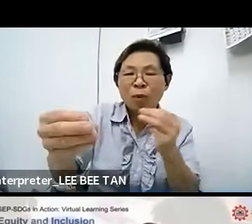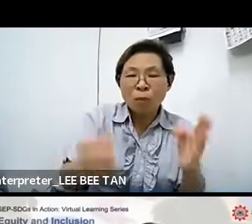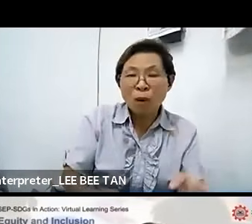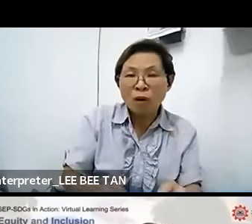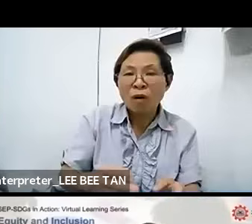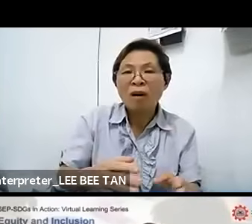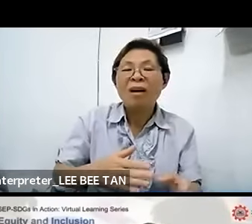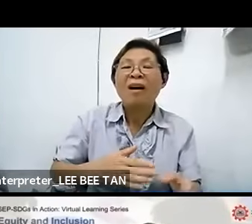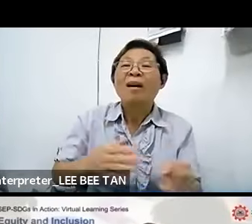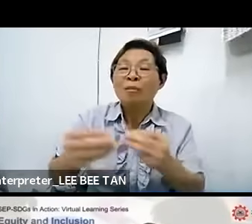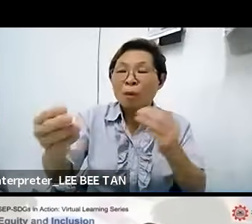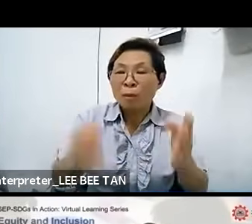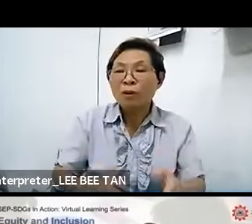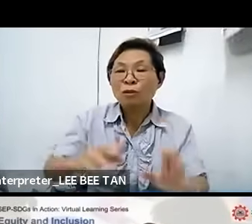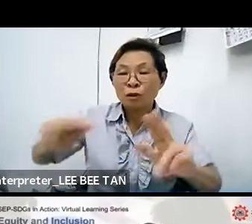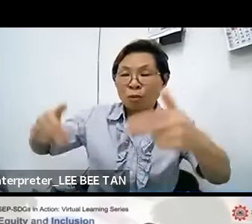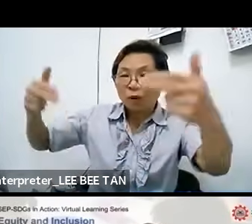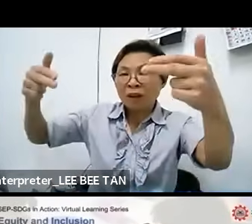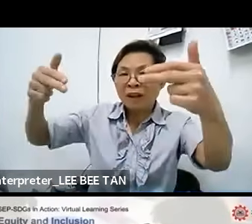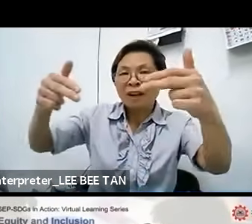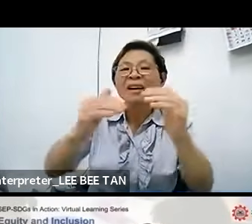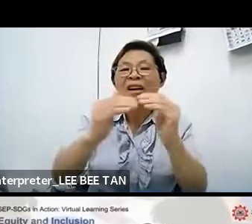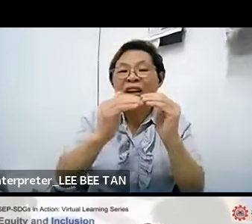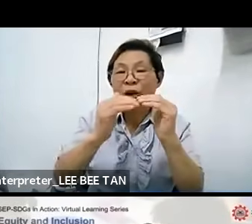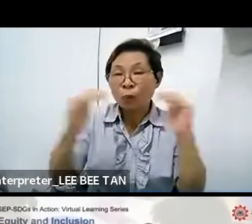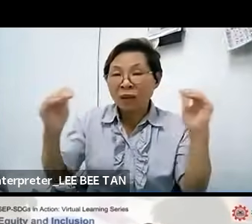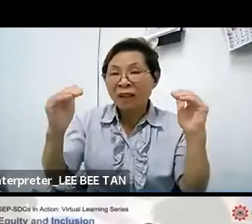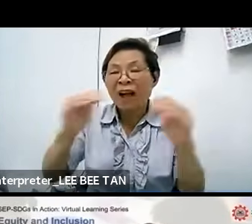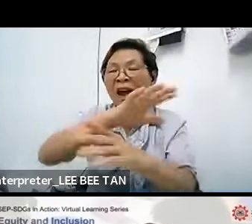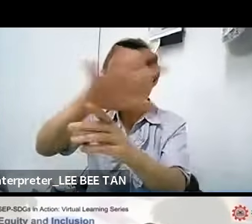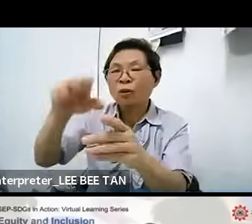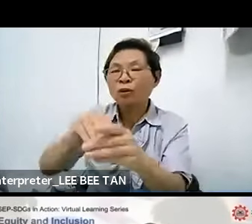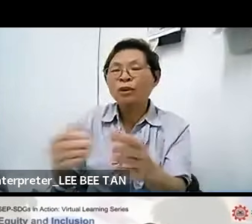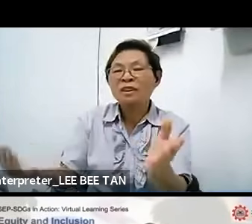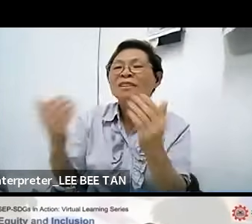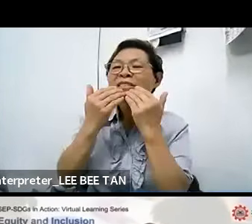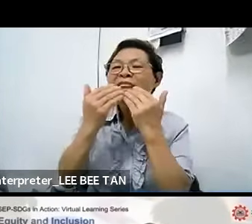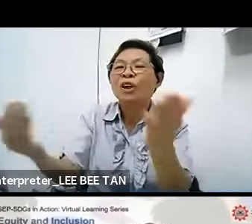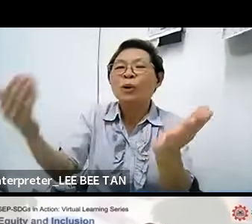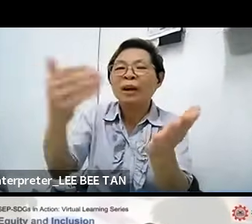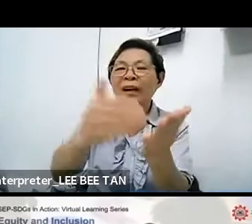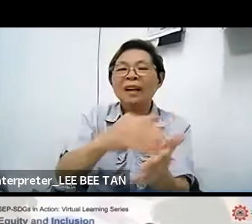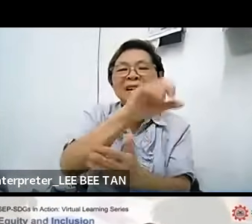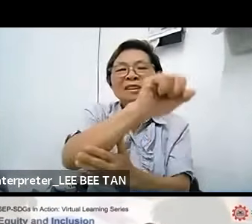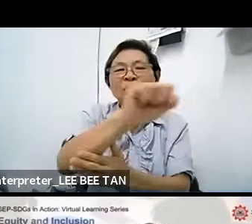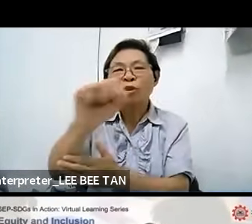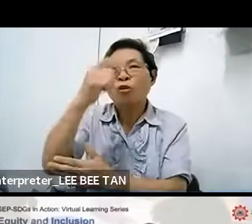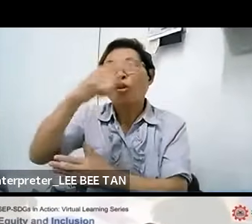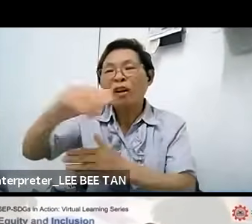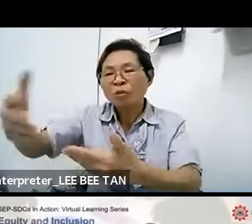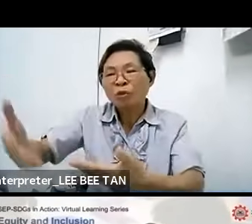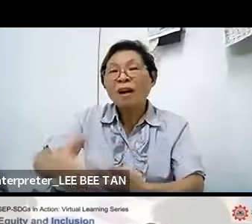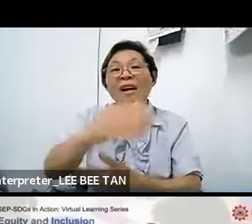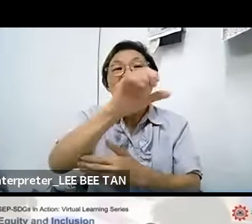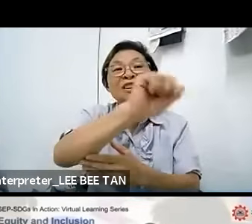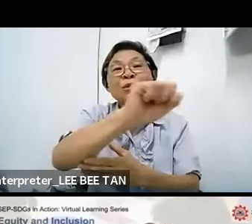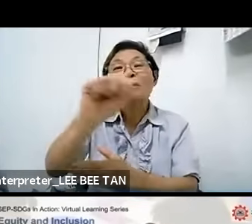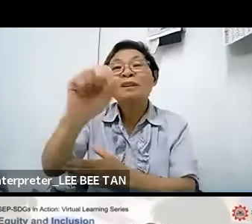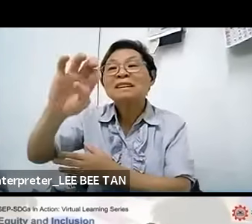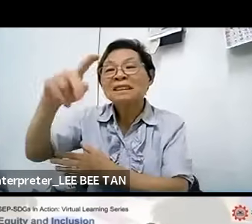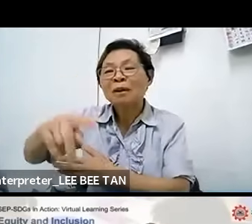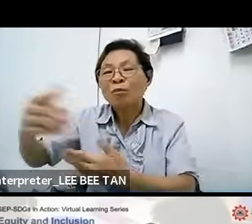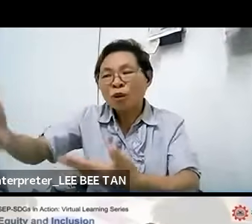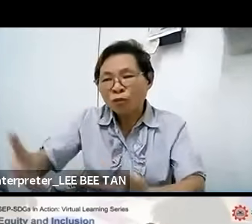today's webinar on equity and inclusivity. Thank you once again to Senior SEPs for inviting me. With that, I shall now hand over